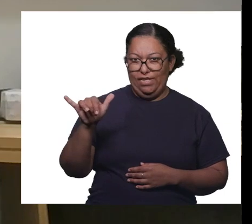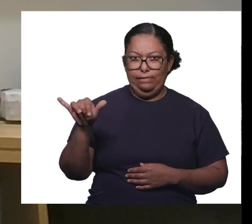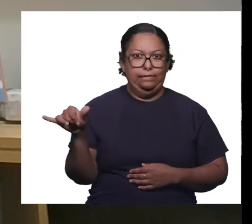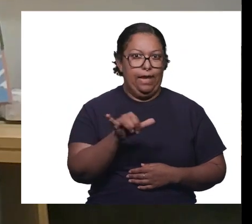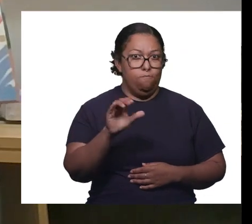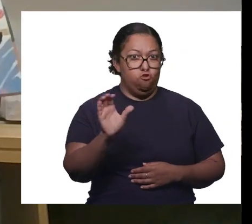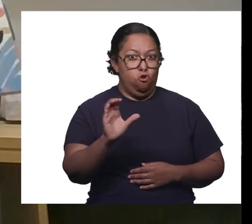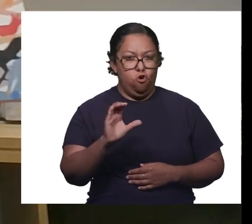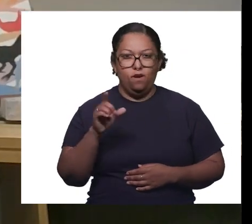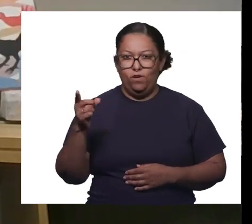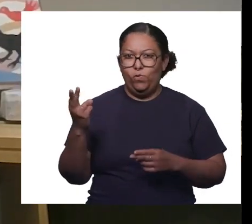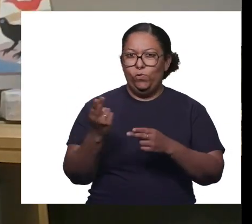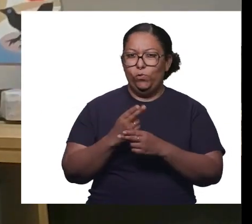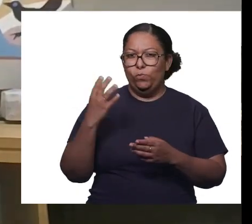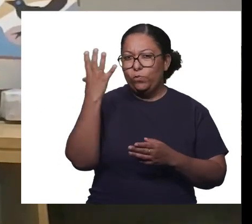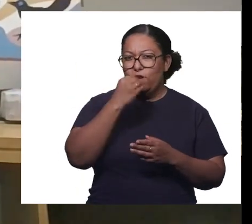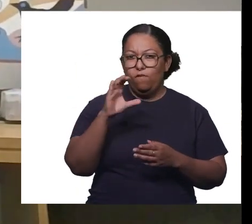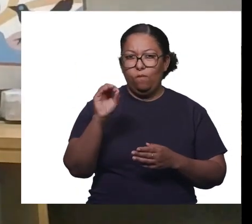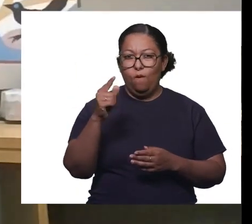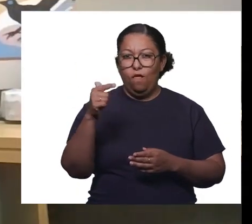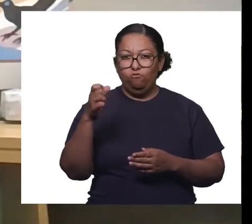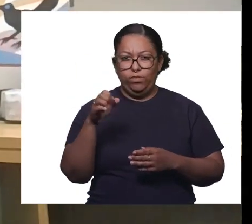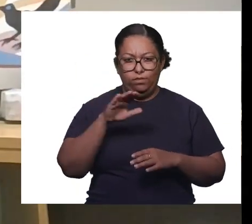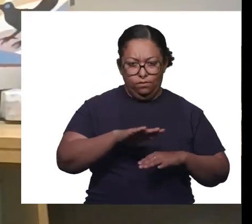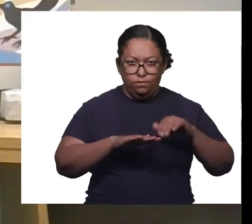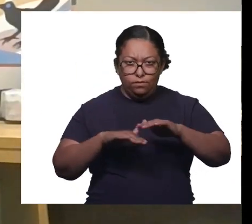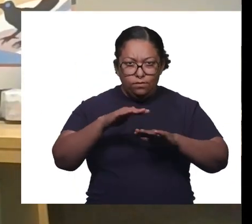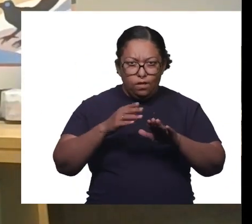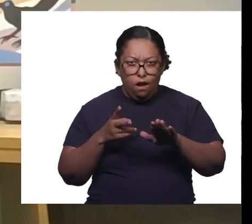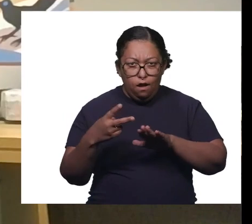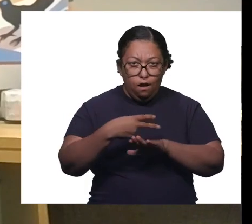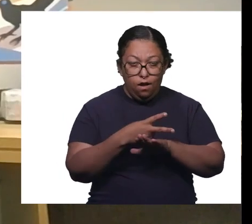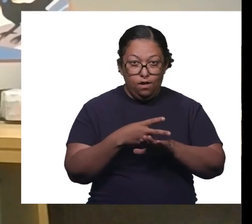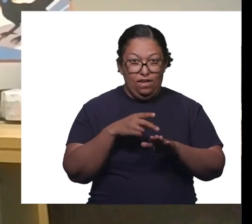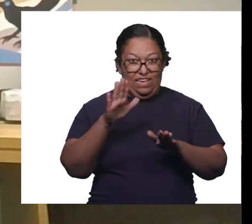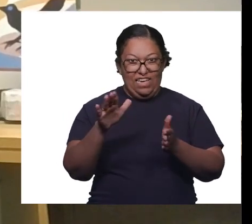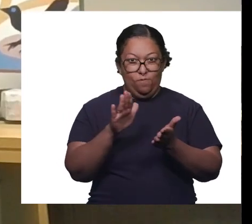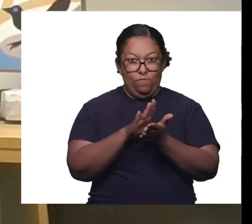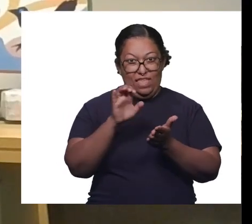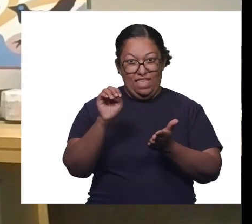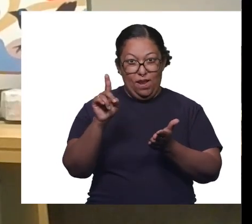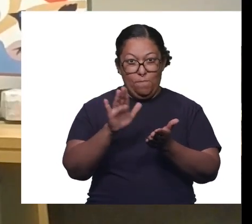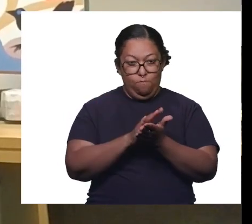works. So in his end papers for Beautiful Blackbird, we see all these collage birds, and